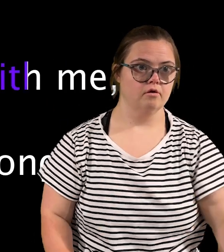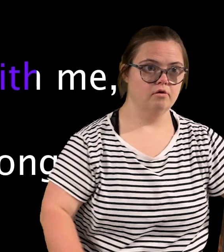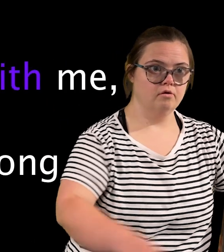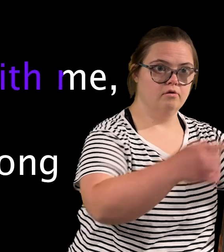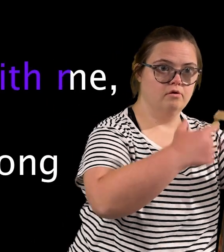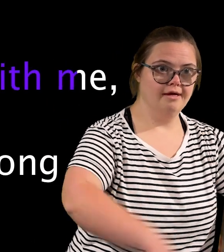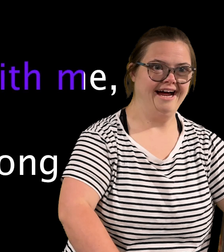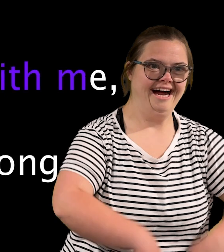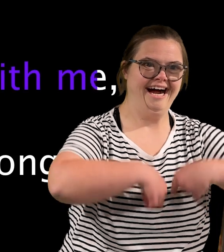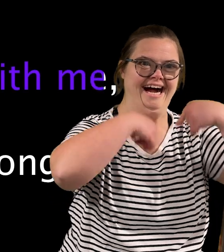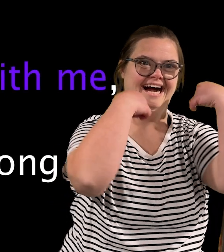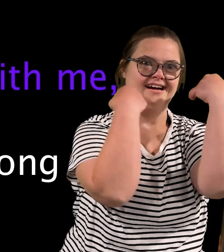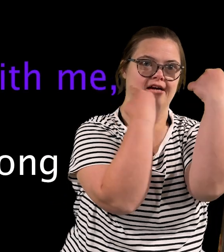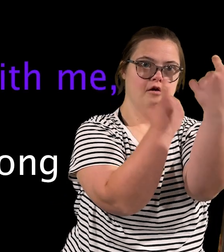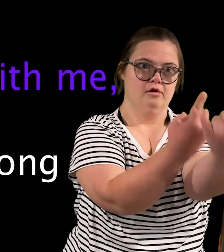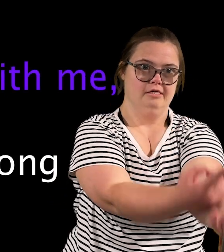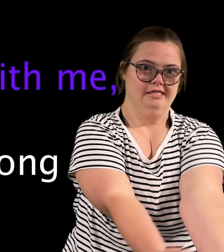me,